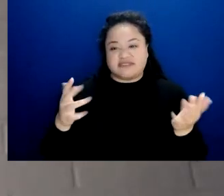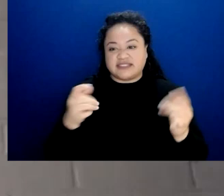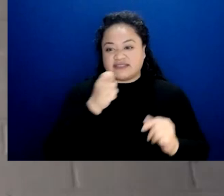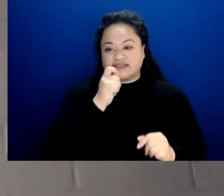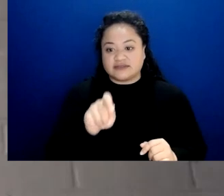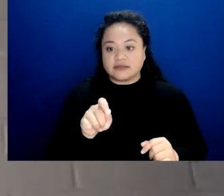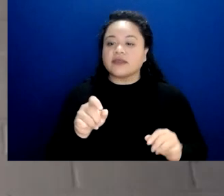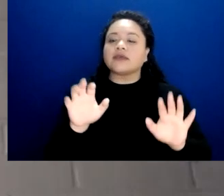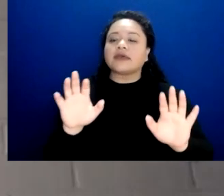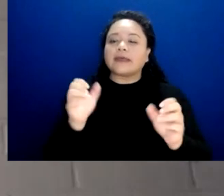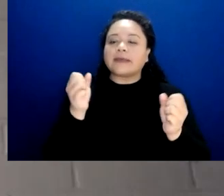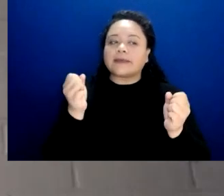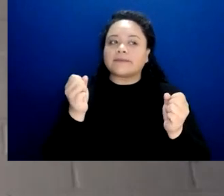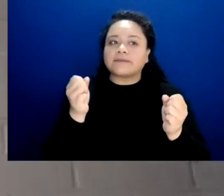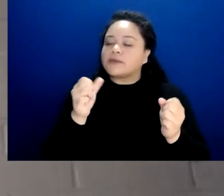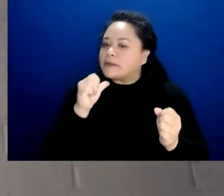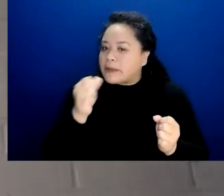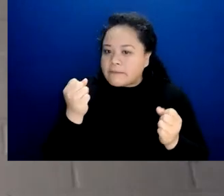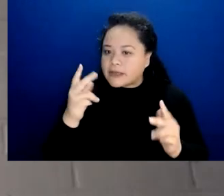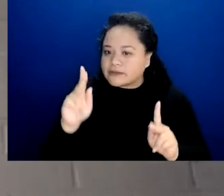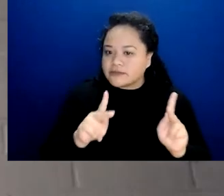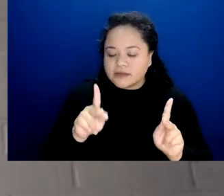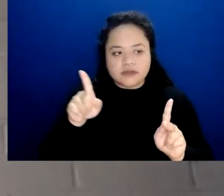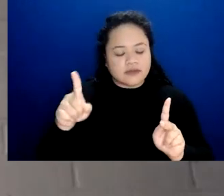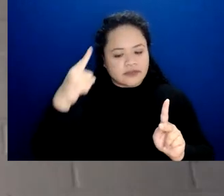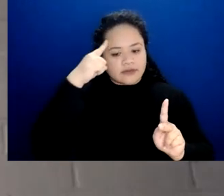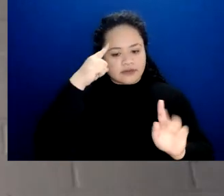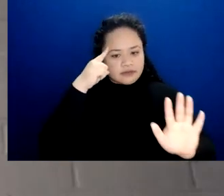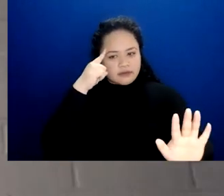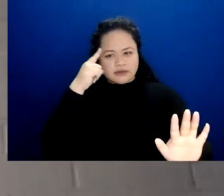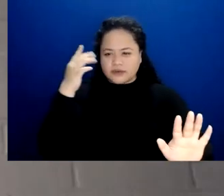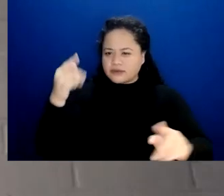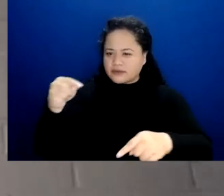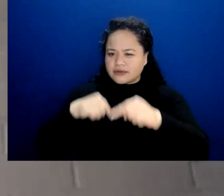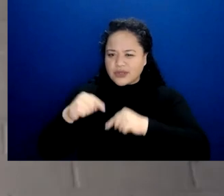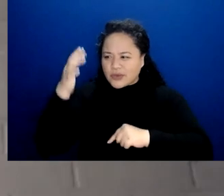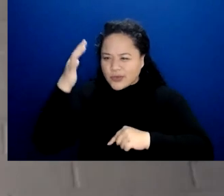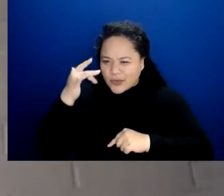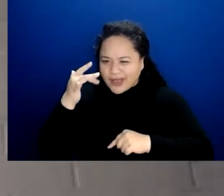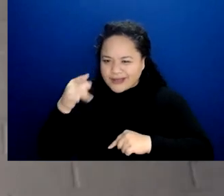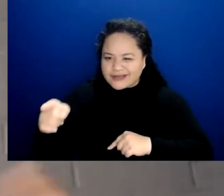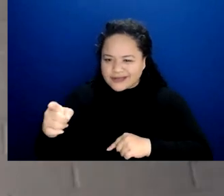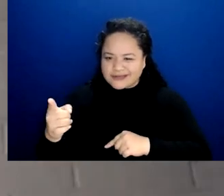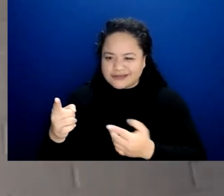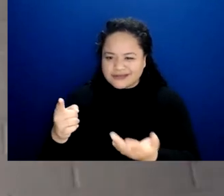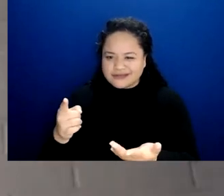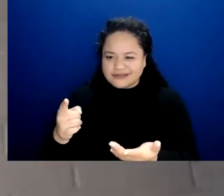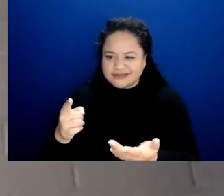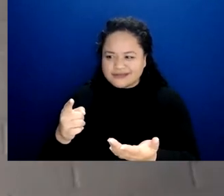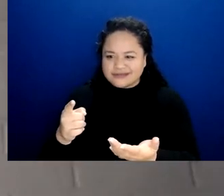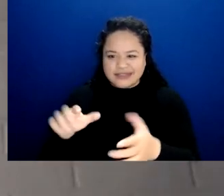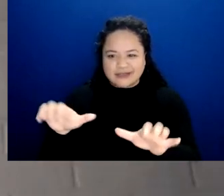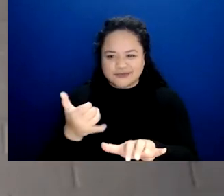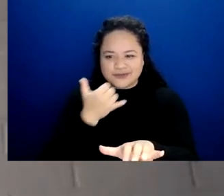why or even care about why. And so I'm not, you know, I have to be very careful. And I've said this over the